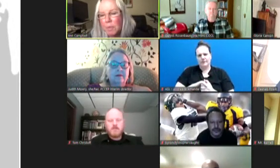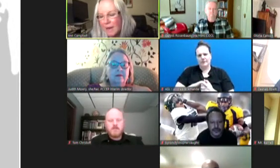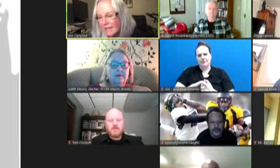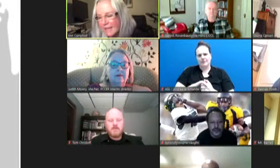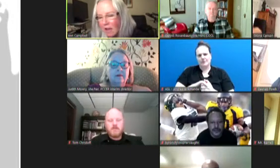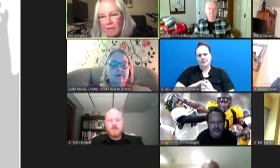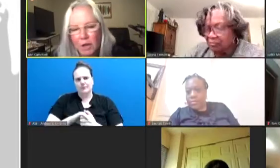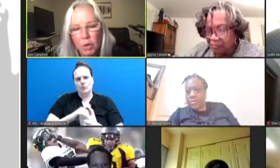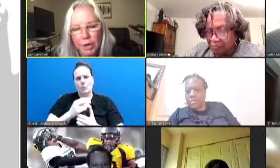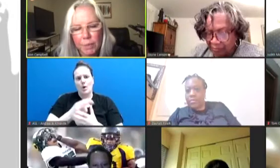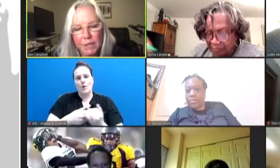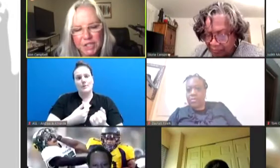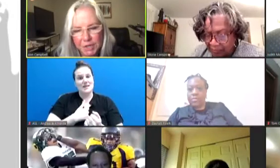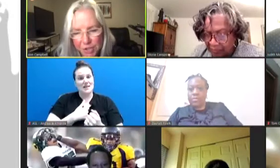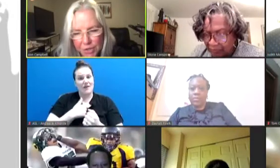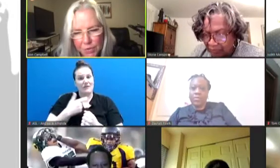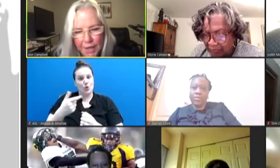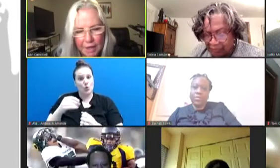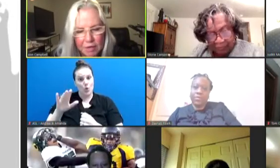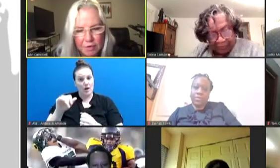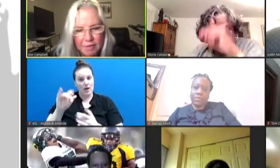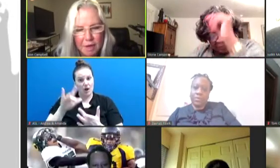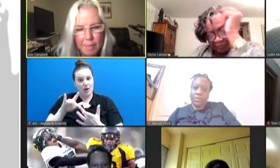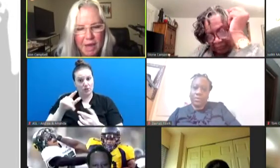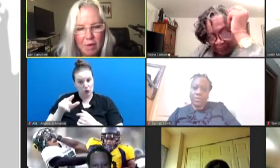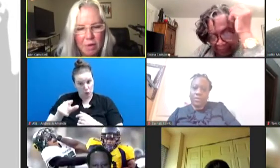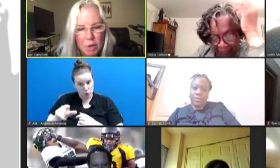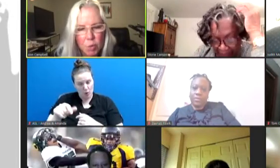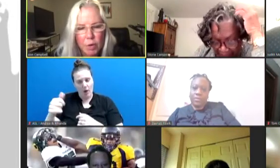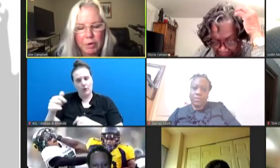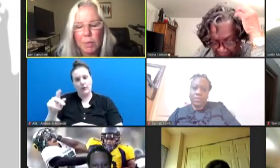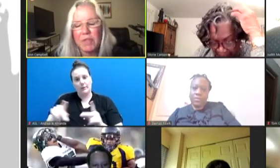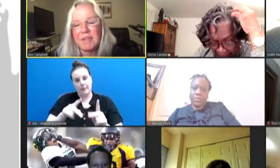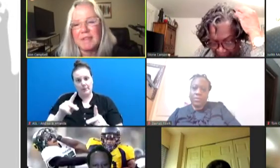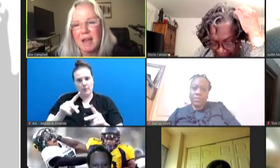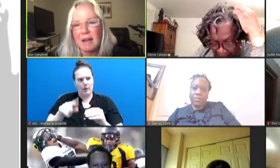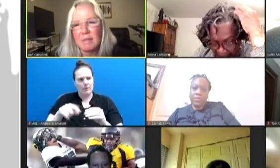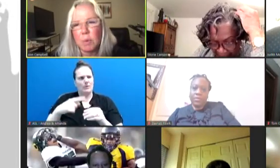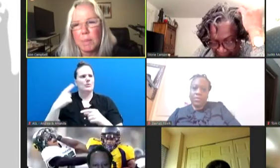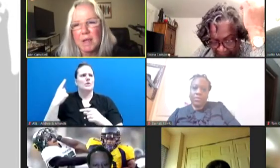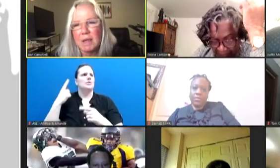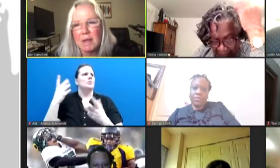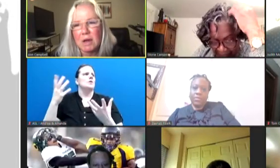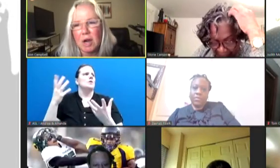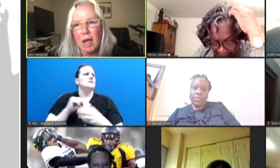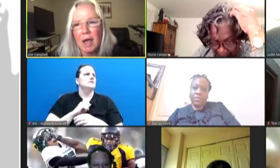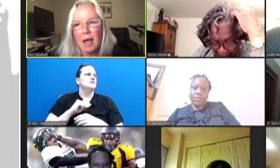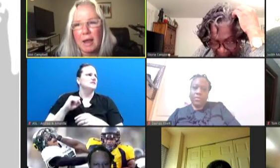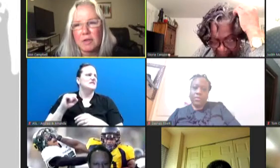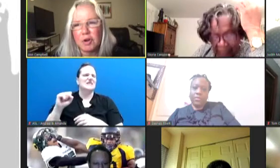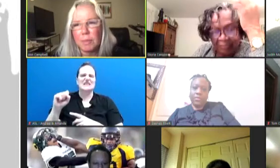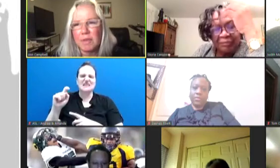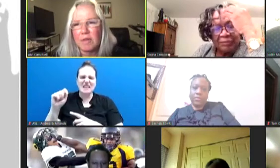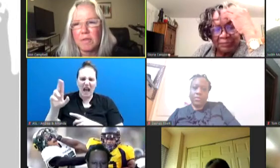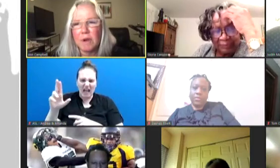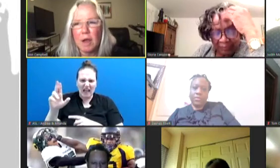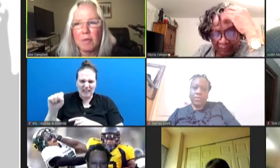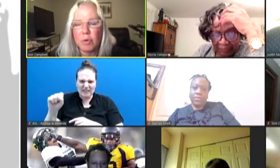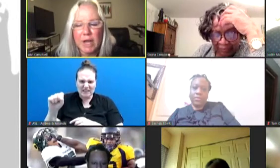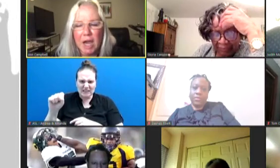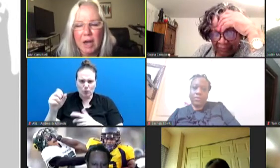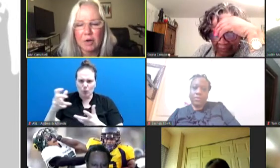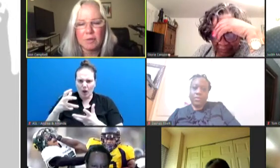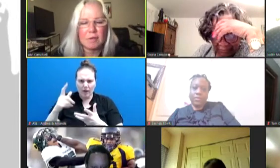both myself and Gloria reached out to you and others about wondering what the status would be in terms